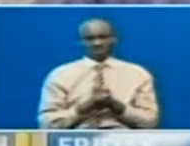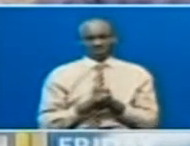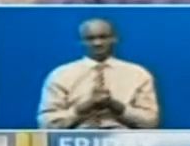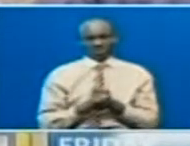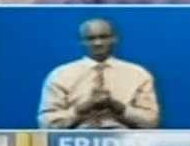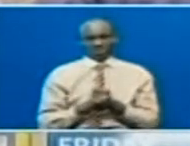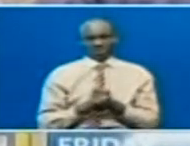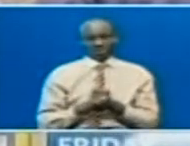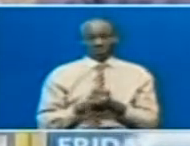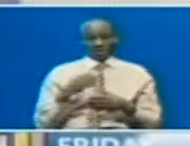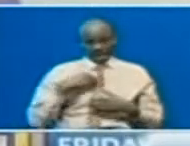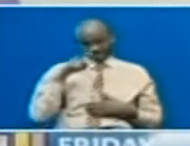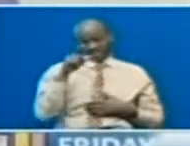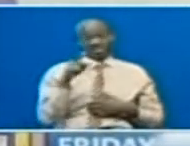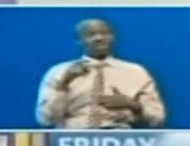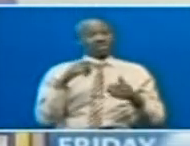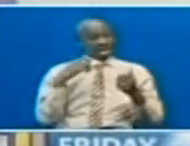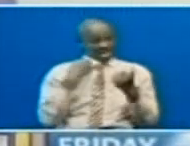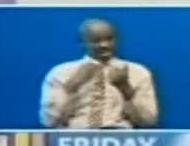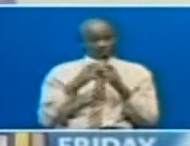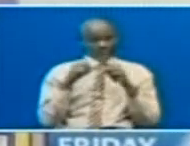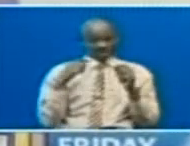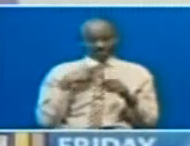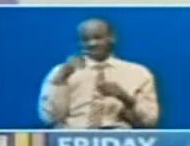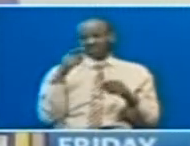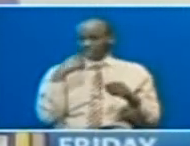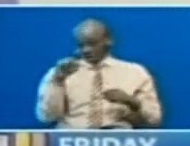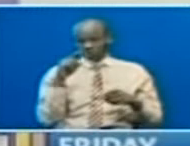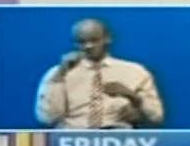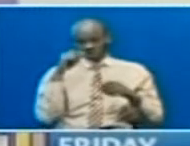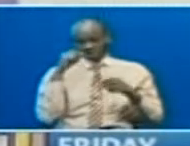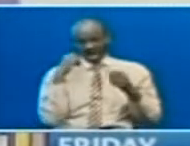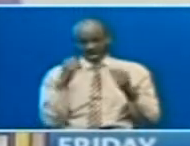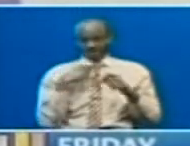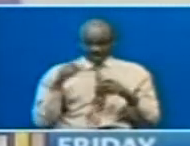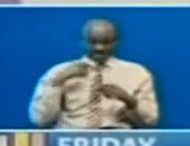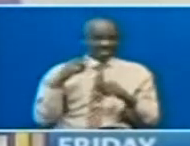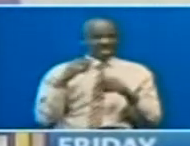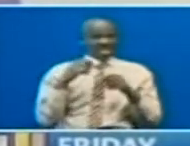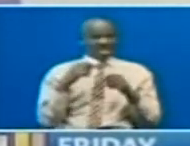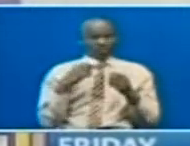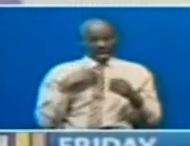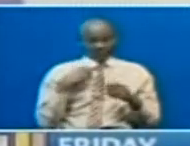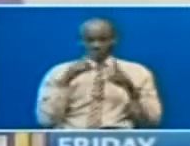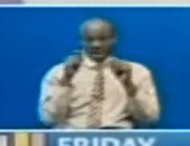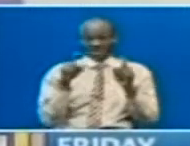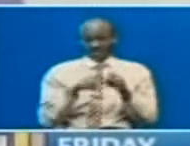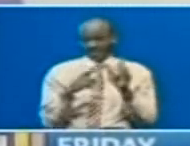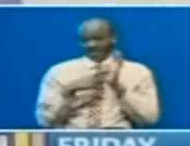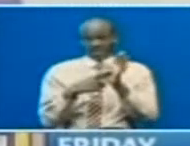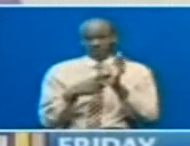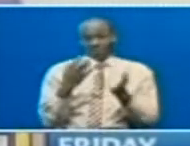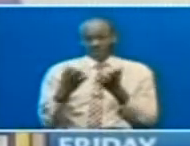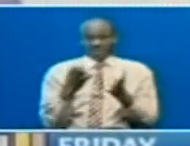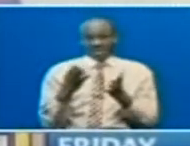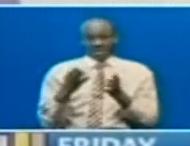Well, this is a tricky one, mm-hmm. not unpronounceable as such, but very tricky. We have certain words which may